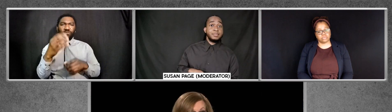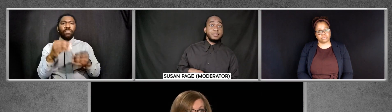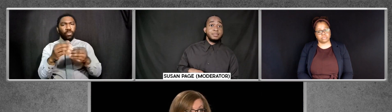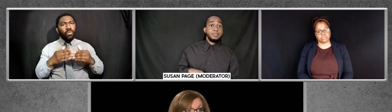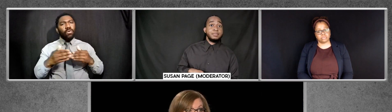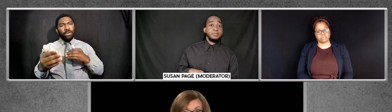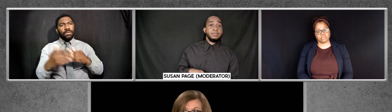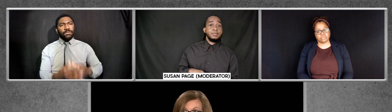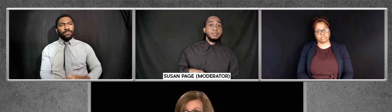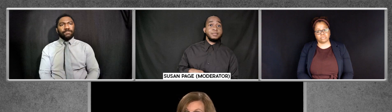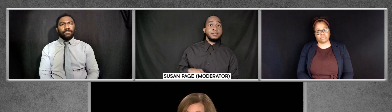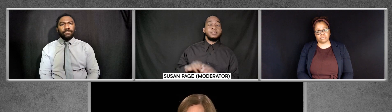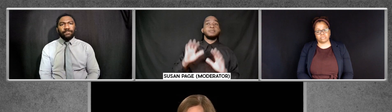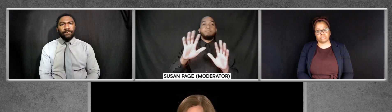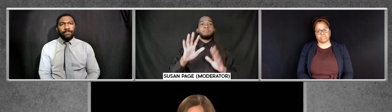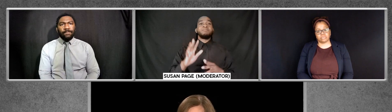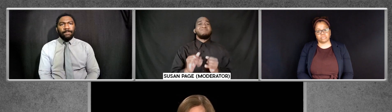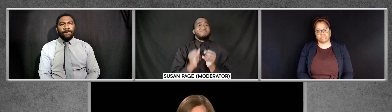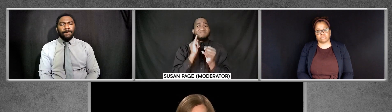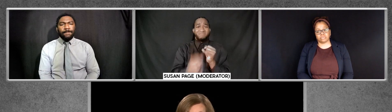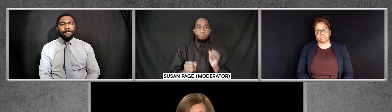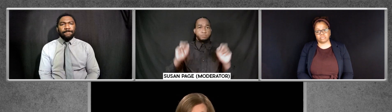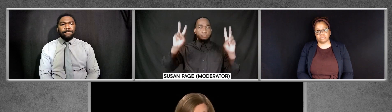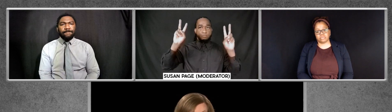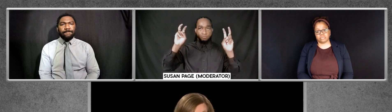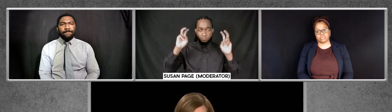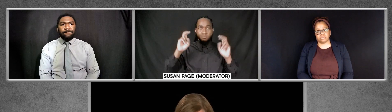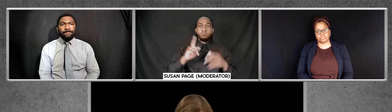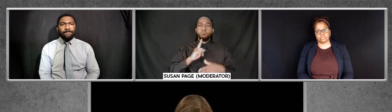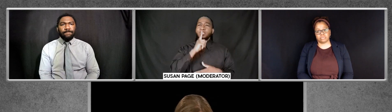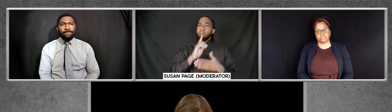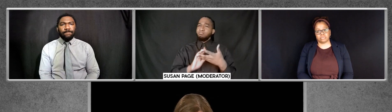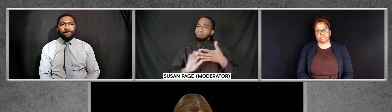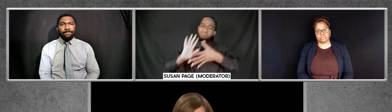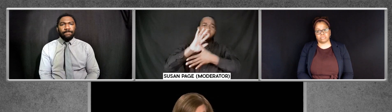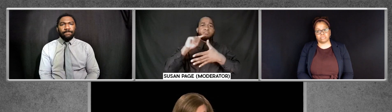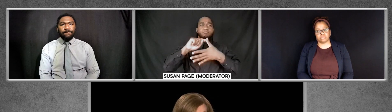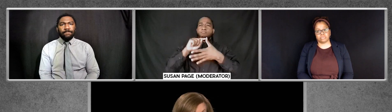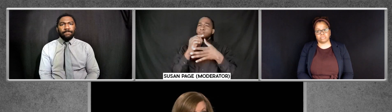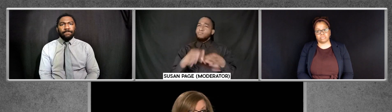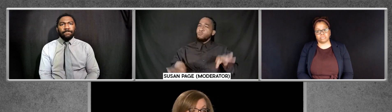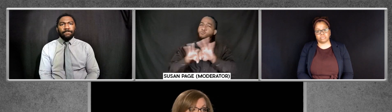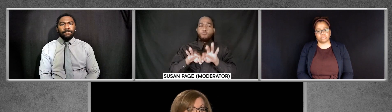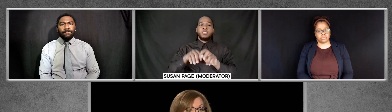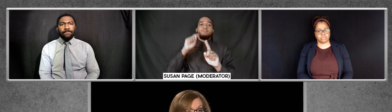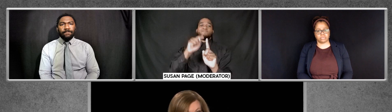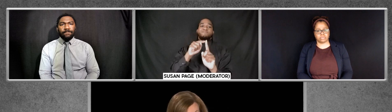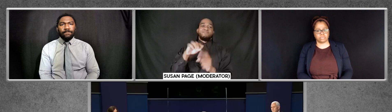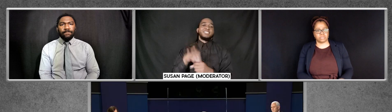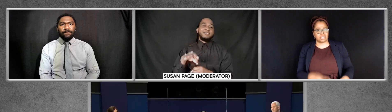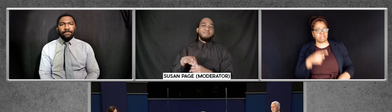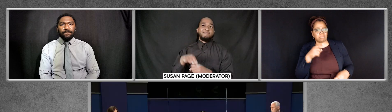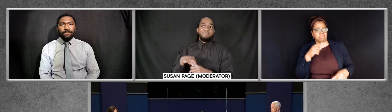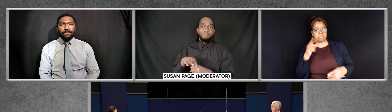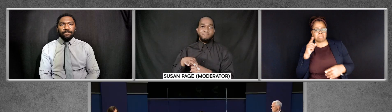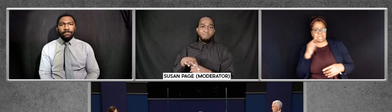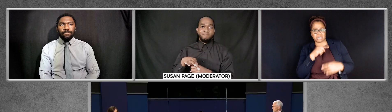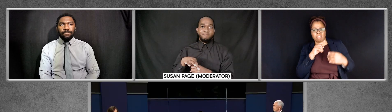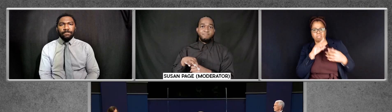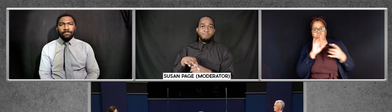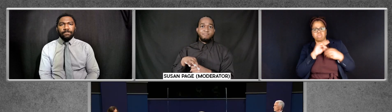issue than the final issue that we're going to talk about tonight, and that is the issue of the election itself. Susan, he attacked my record. I would like an opportunity